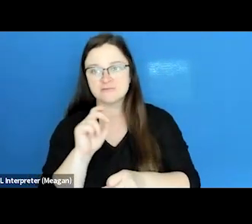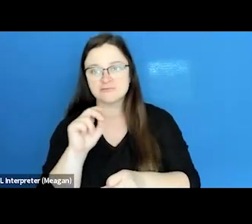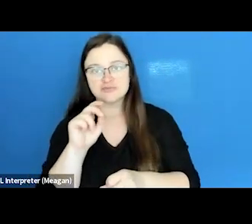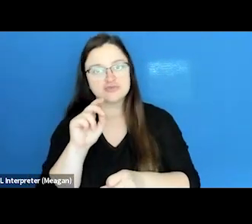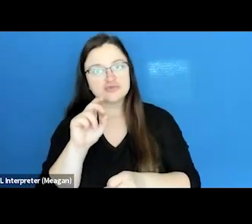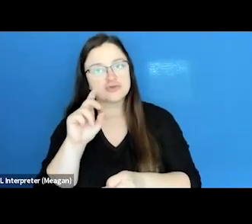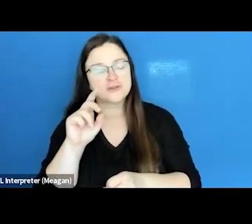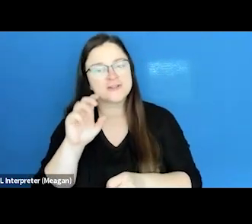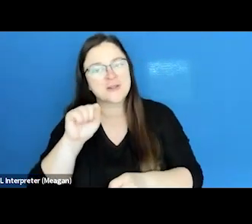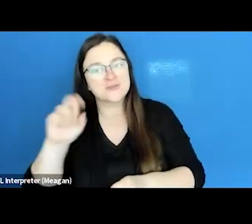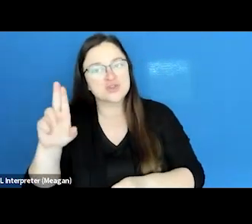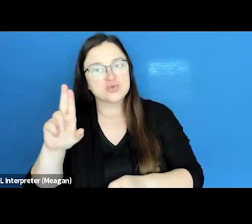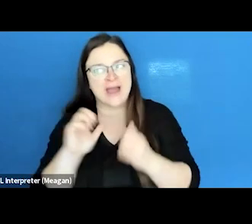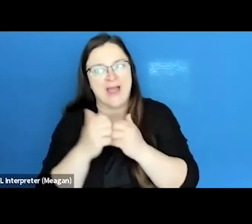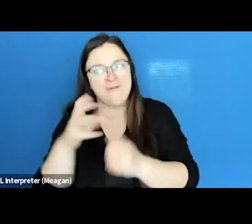job?